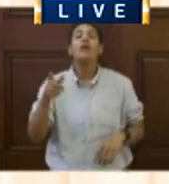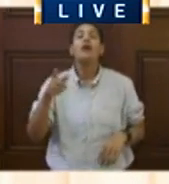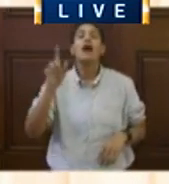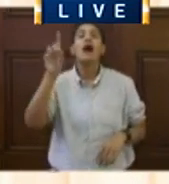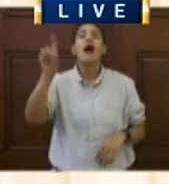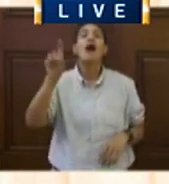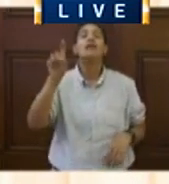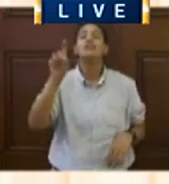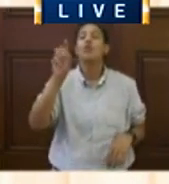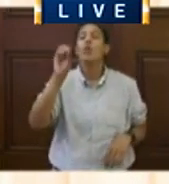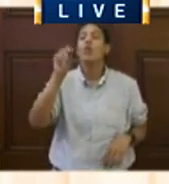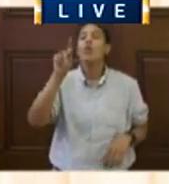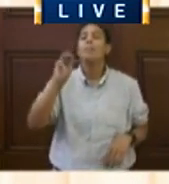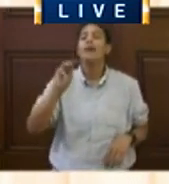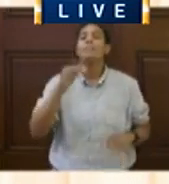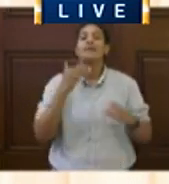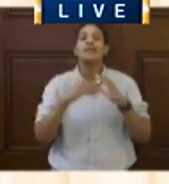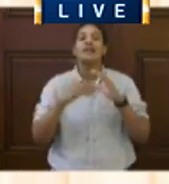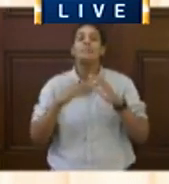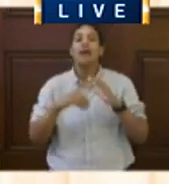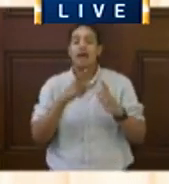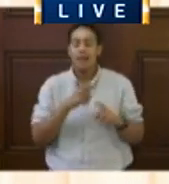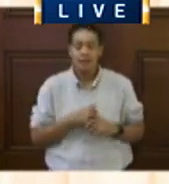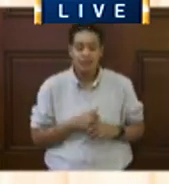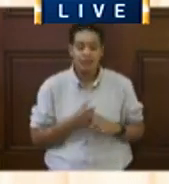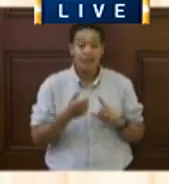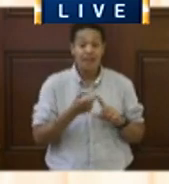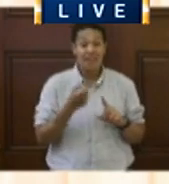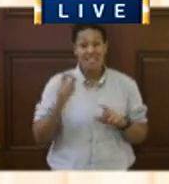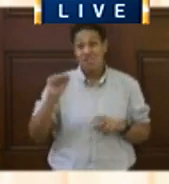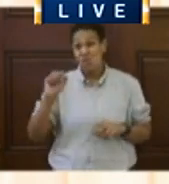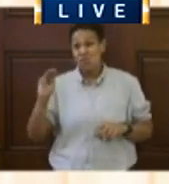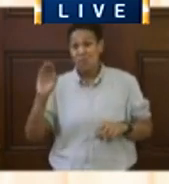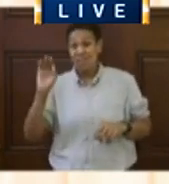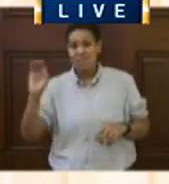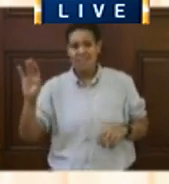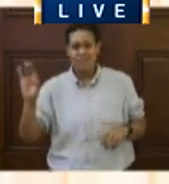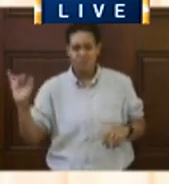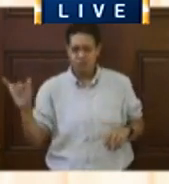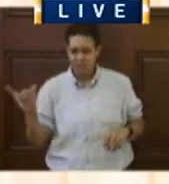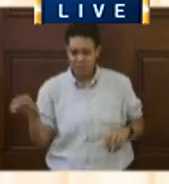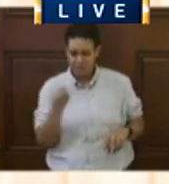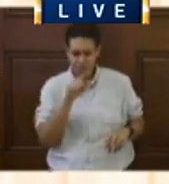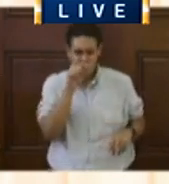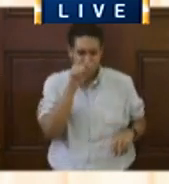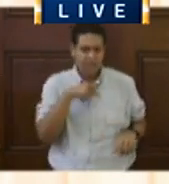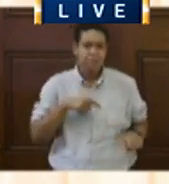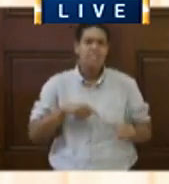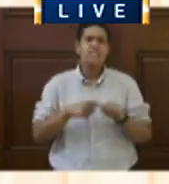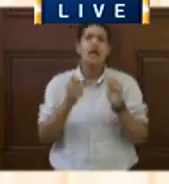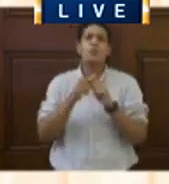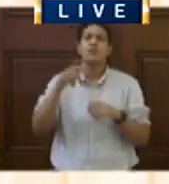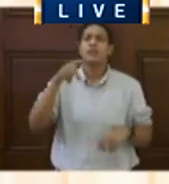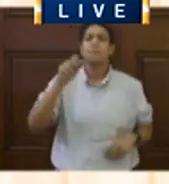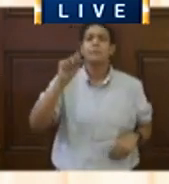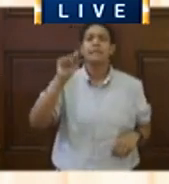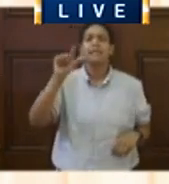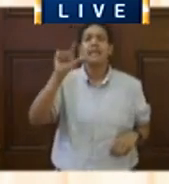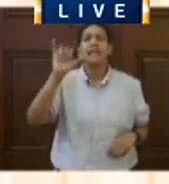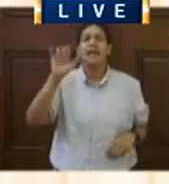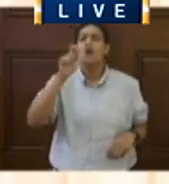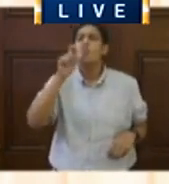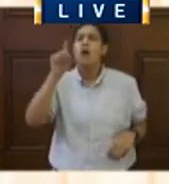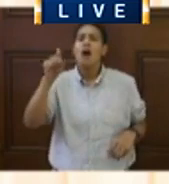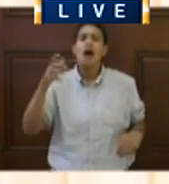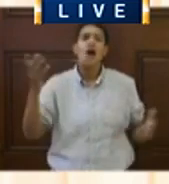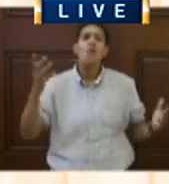email. There's also from social media, your Facebook page, sir, and Twitter. Let me start off with Peter Gay, who's asking, what about